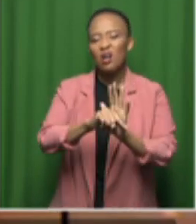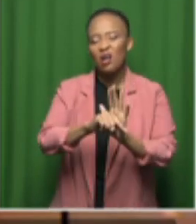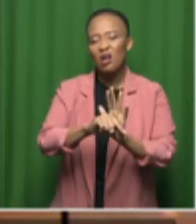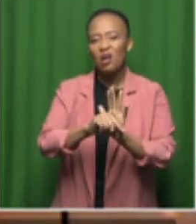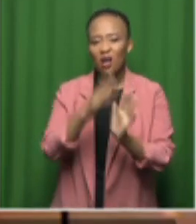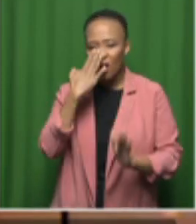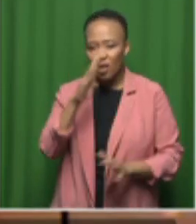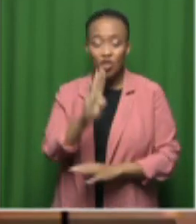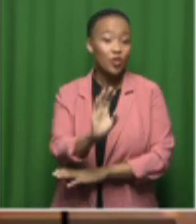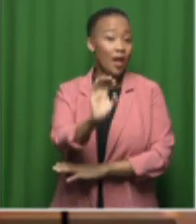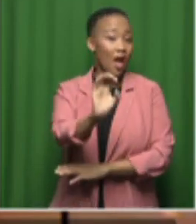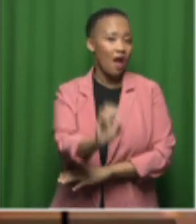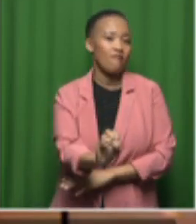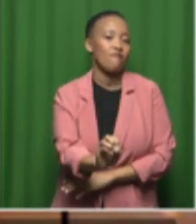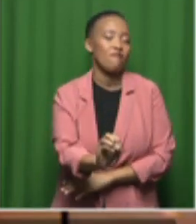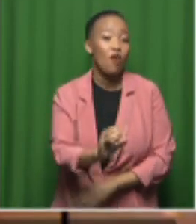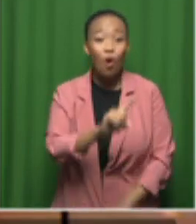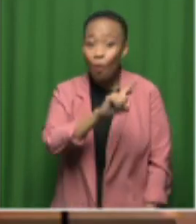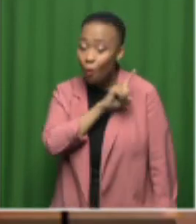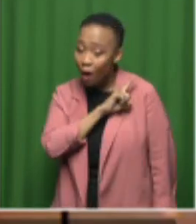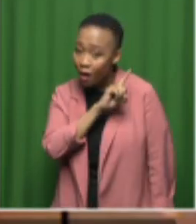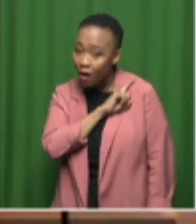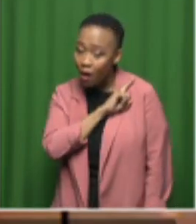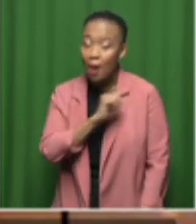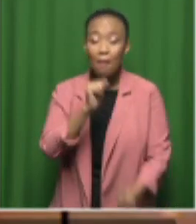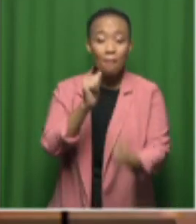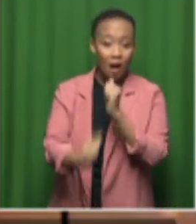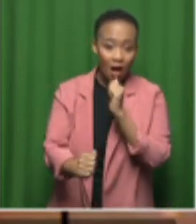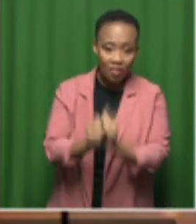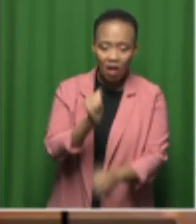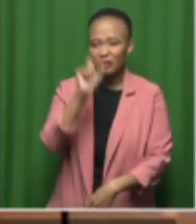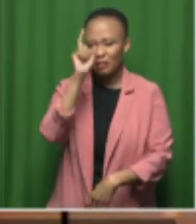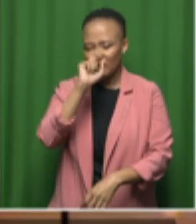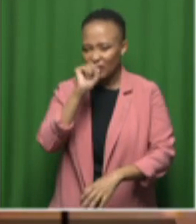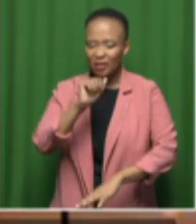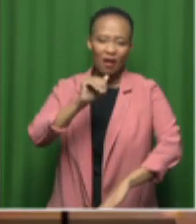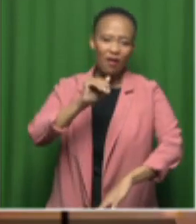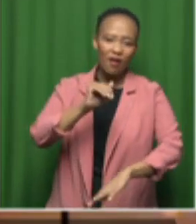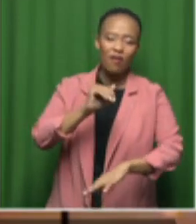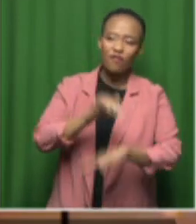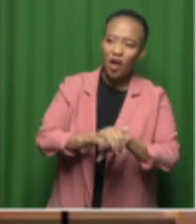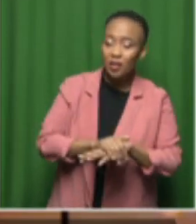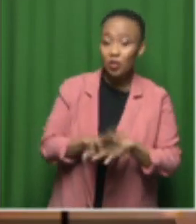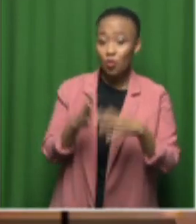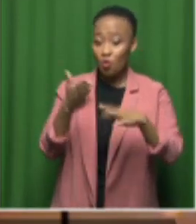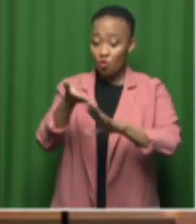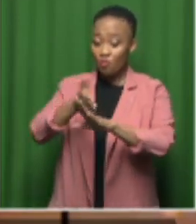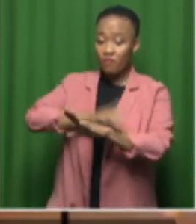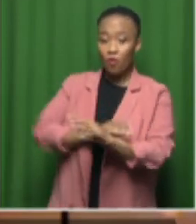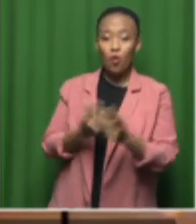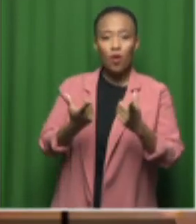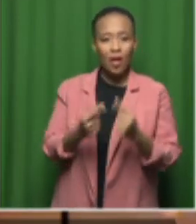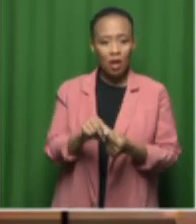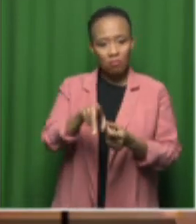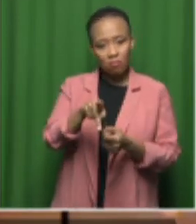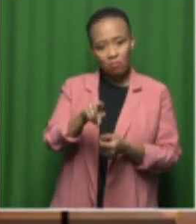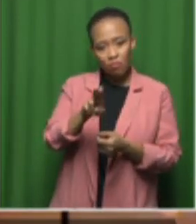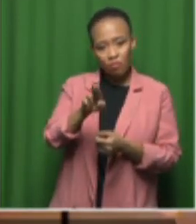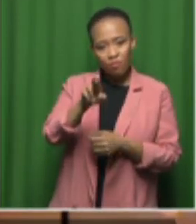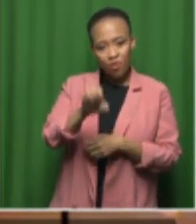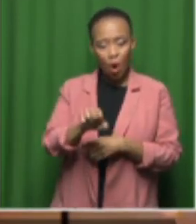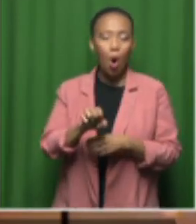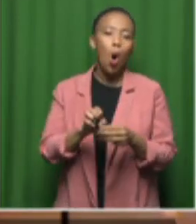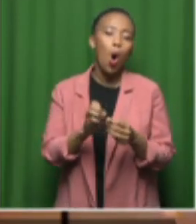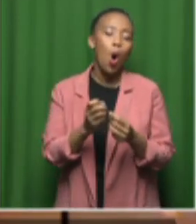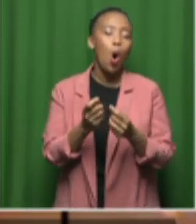of their sisters or brothers or friends who've done pure maths. They discourage them. So